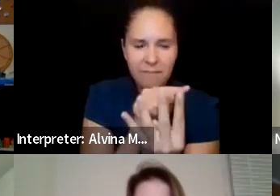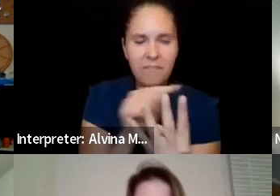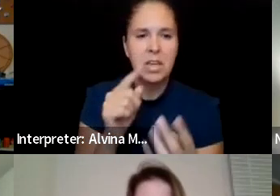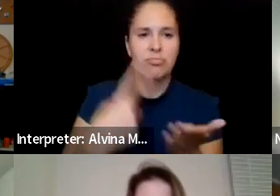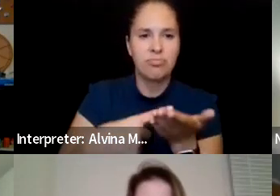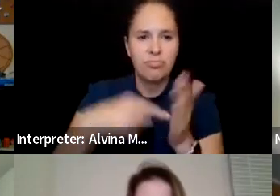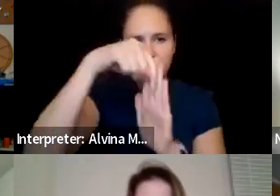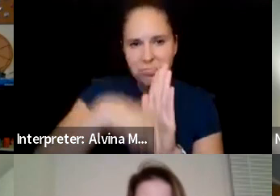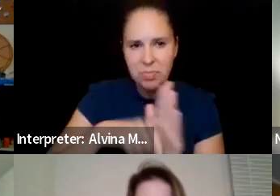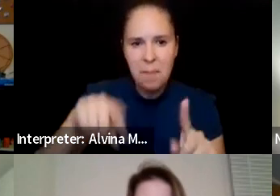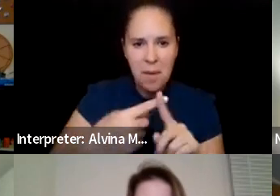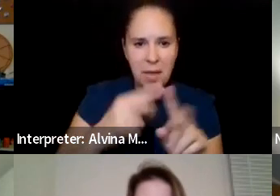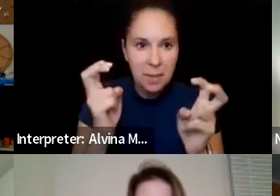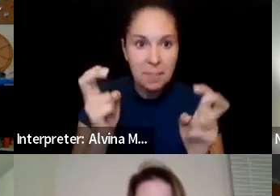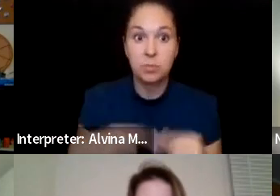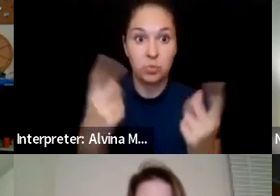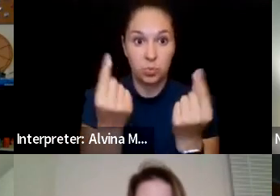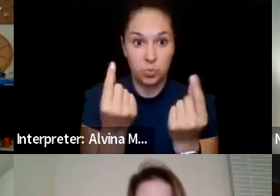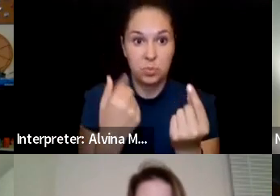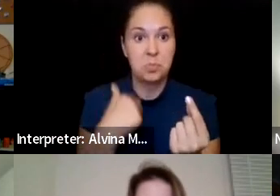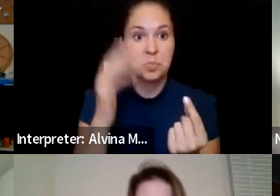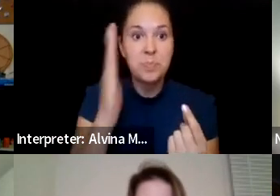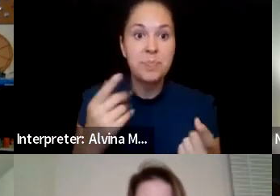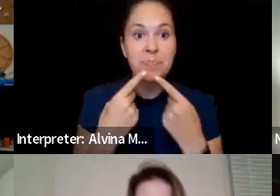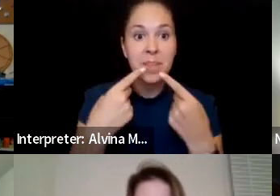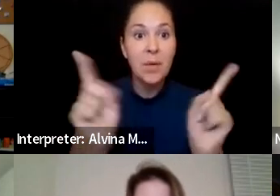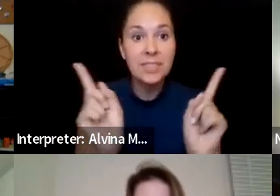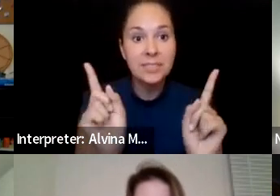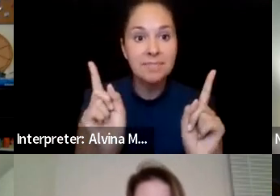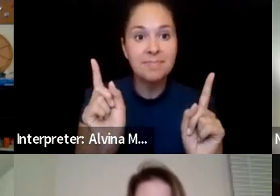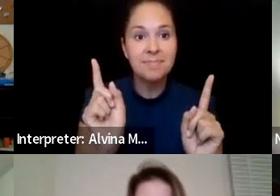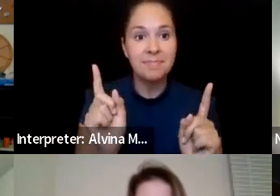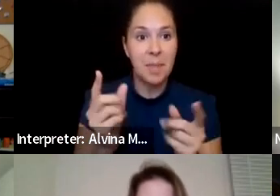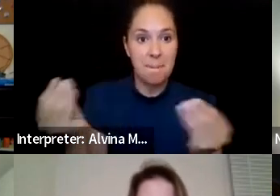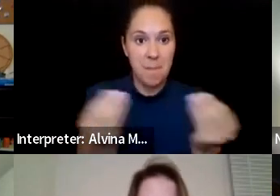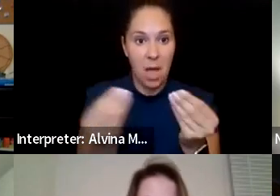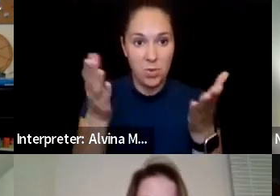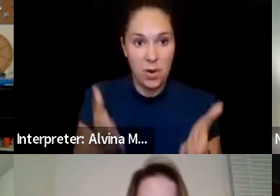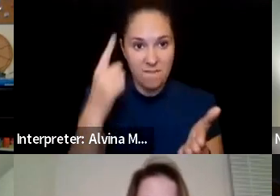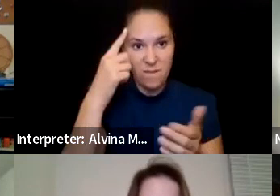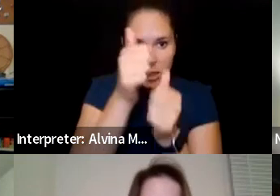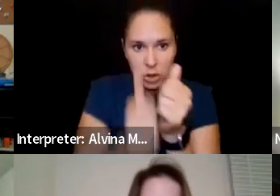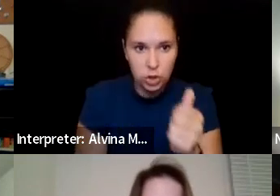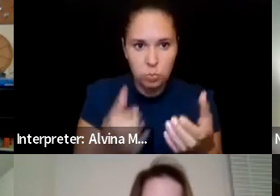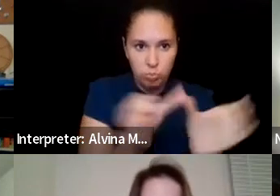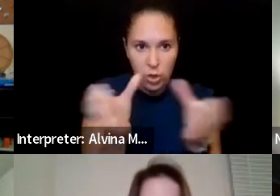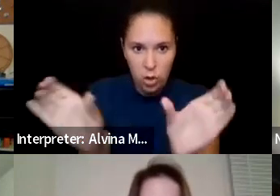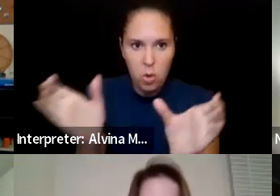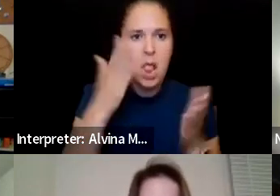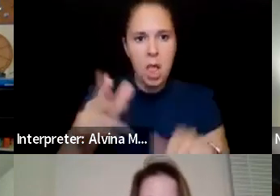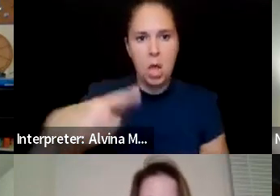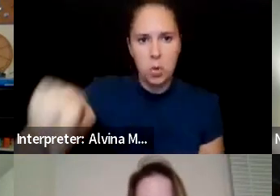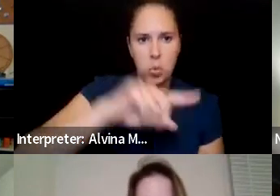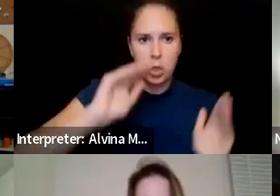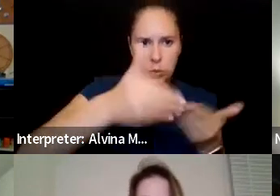the way we're going to kick it off is I'm going to announce the moderators for each breakout room. I will let you all introduce yourselves